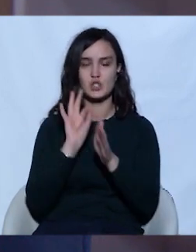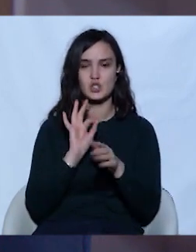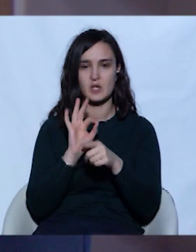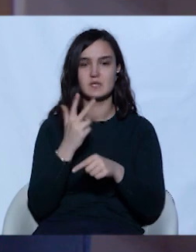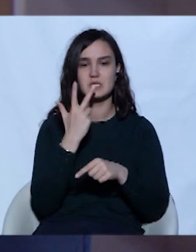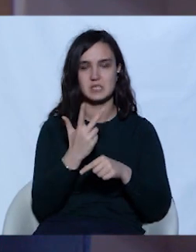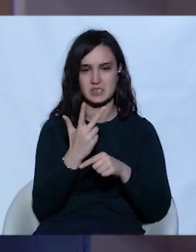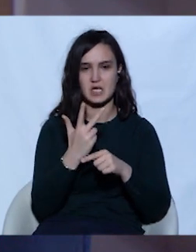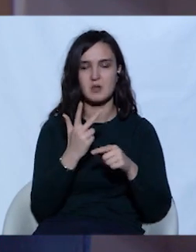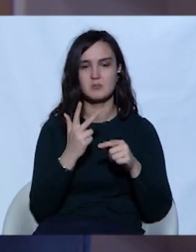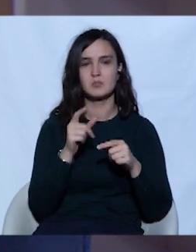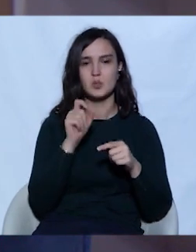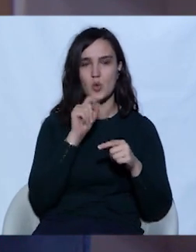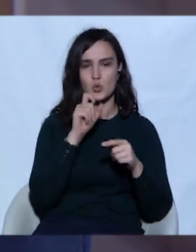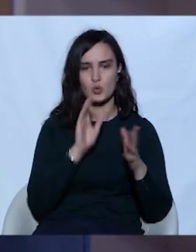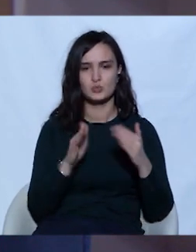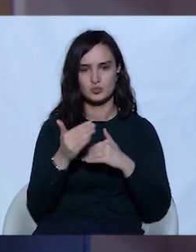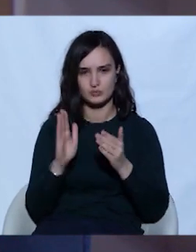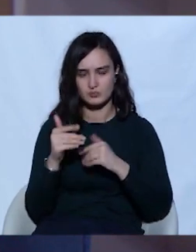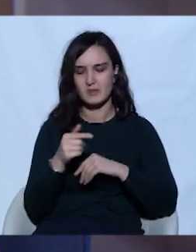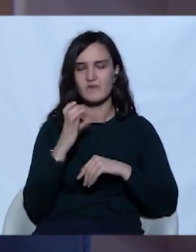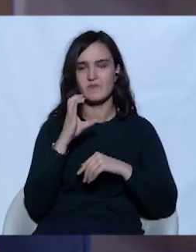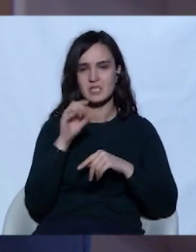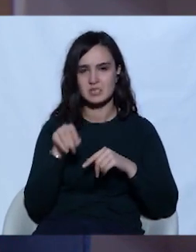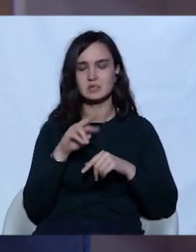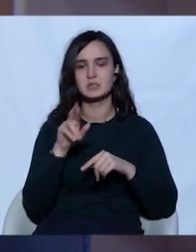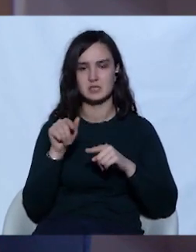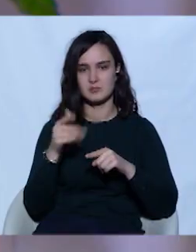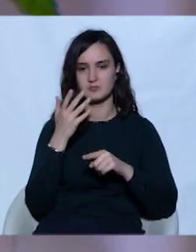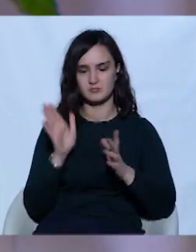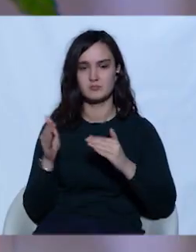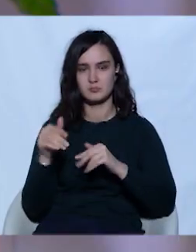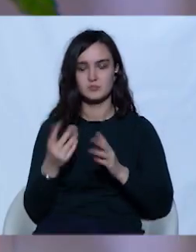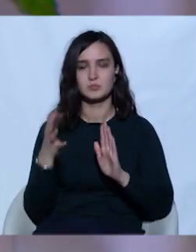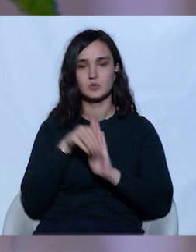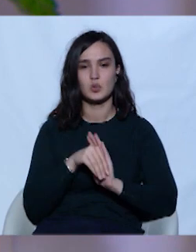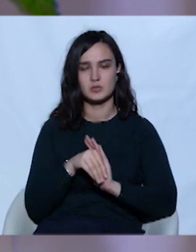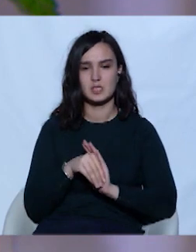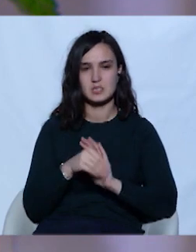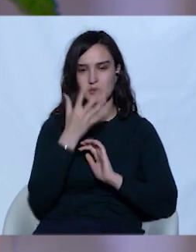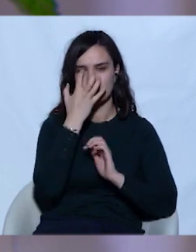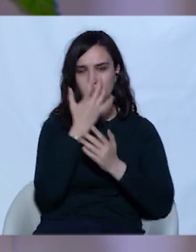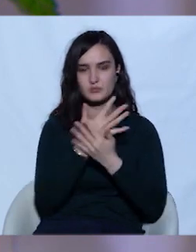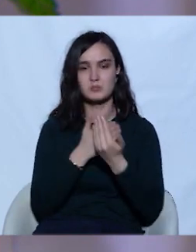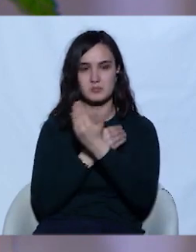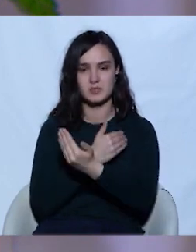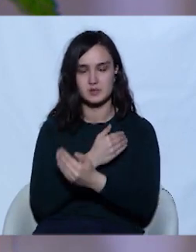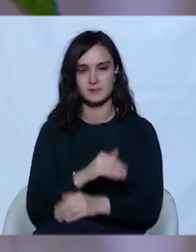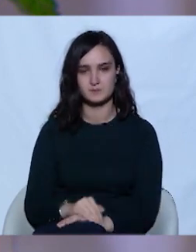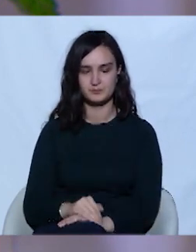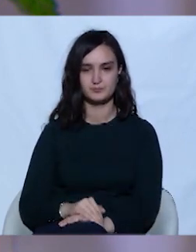situation because it just causes Harriet heartbreak. But Emma doesn't gain much from this